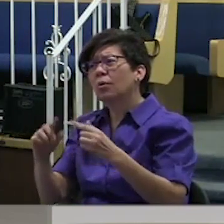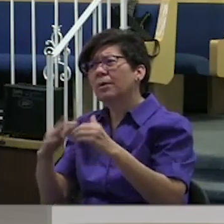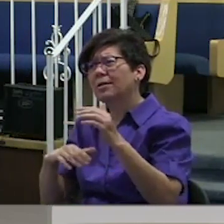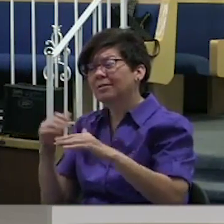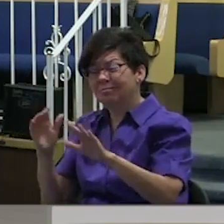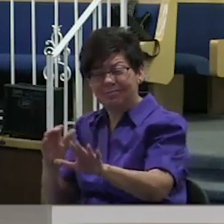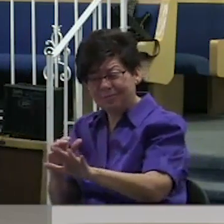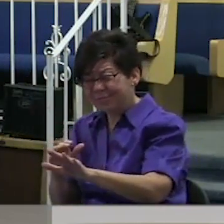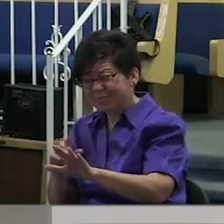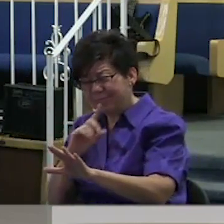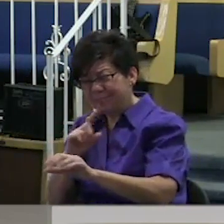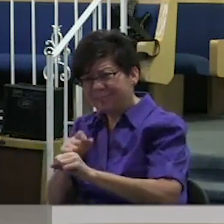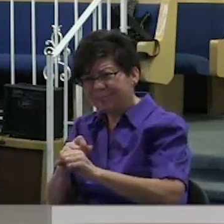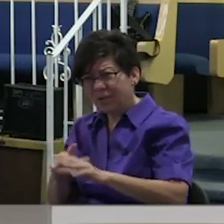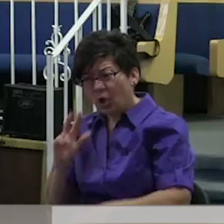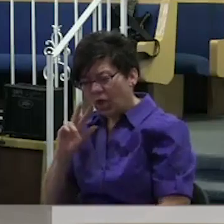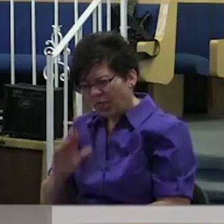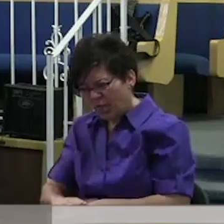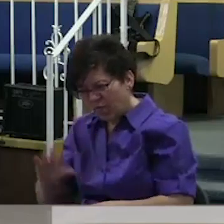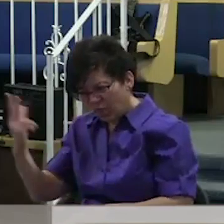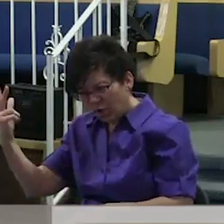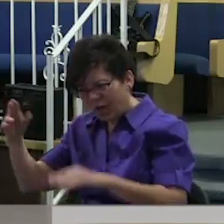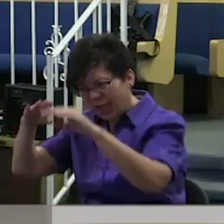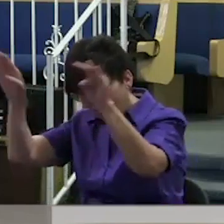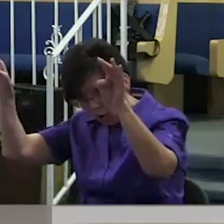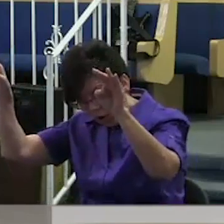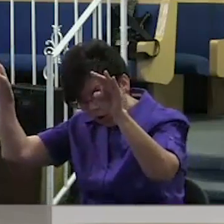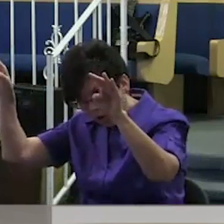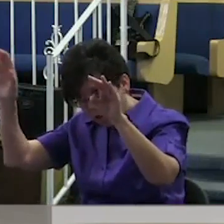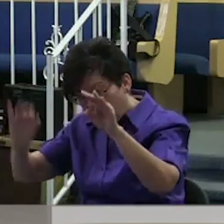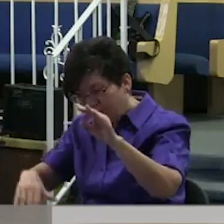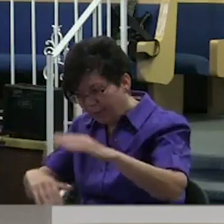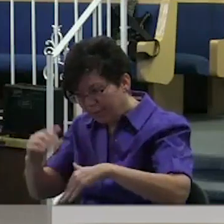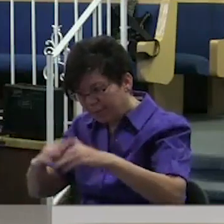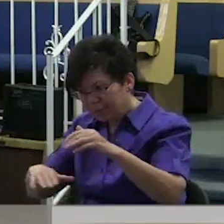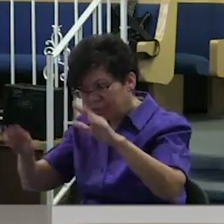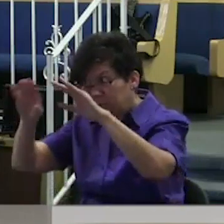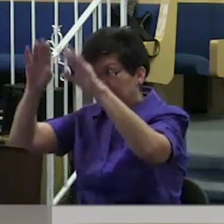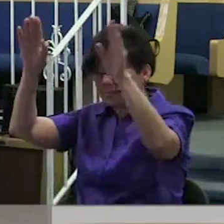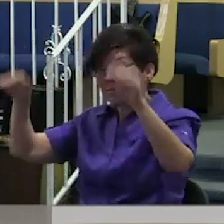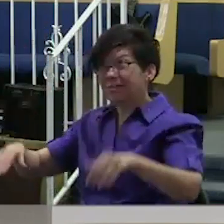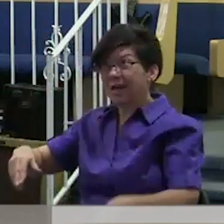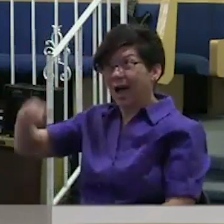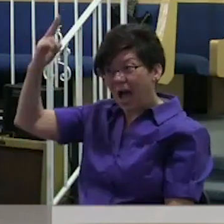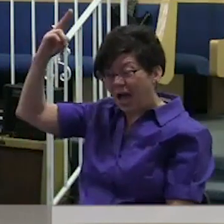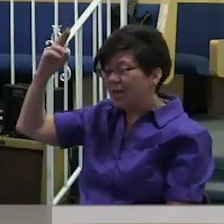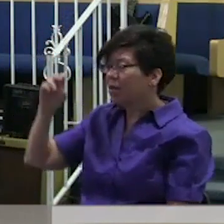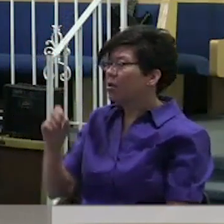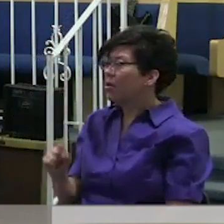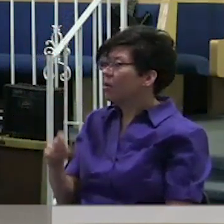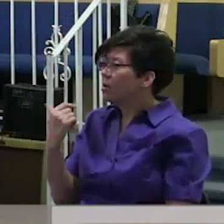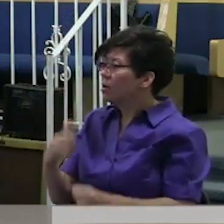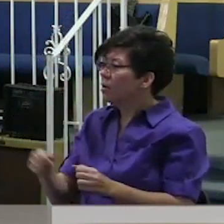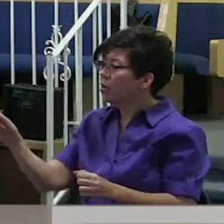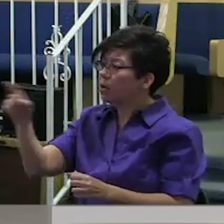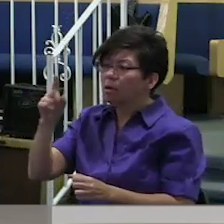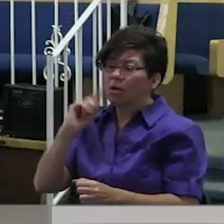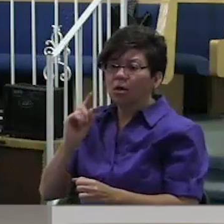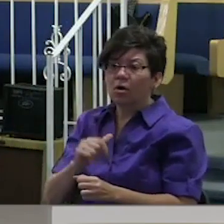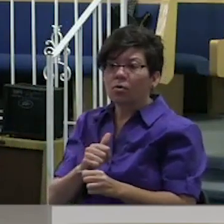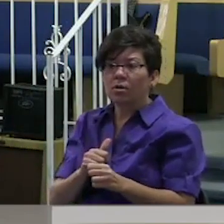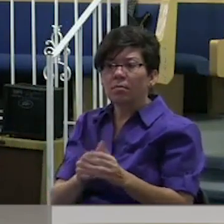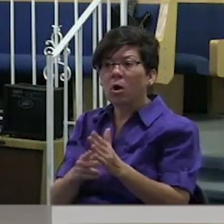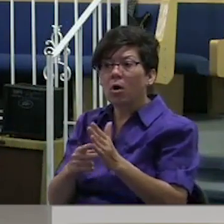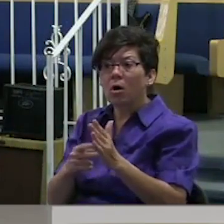but actually they were on the third level of that building. Hallelujah. And it reminds me of when the Apostle